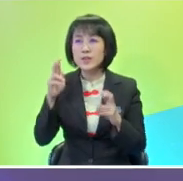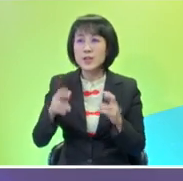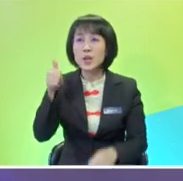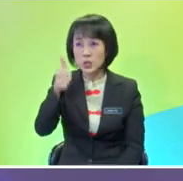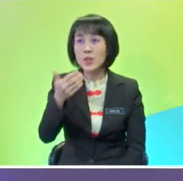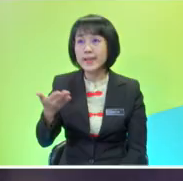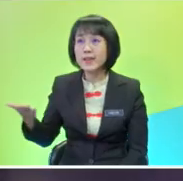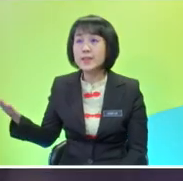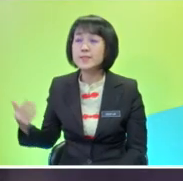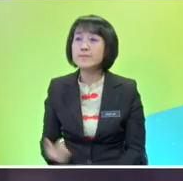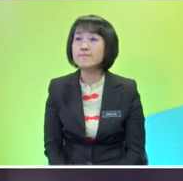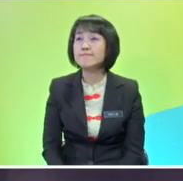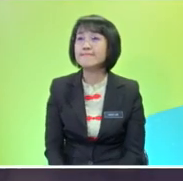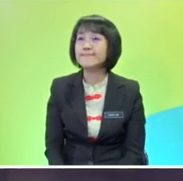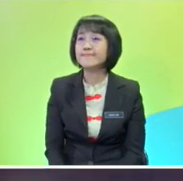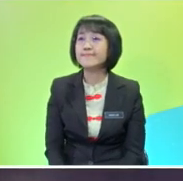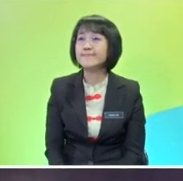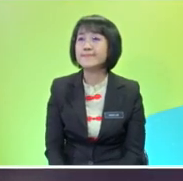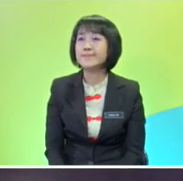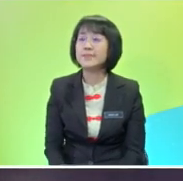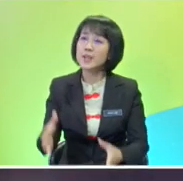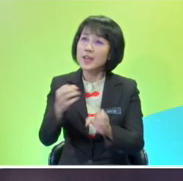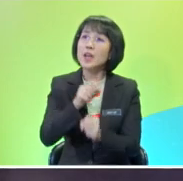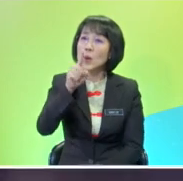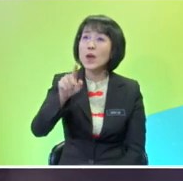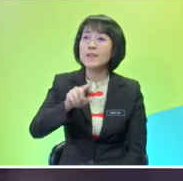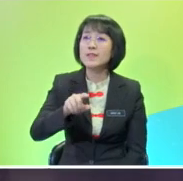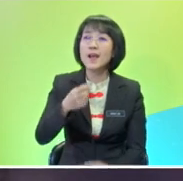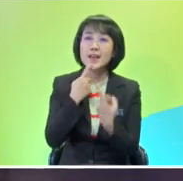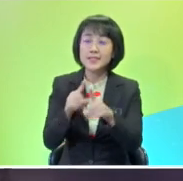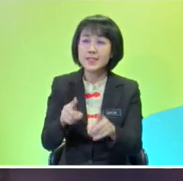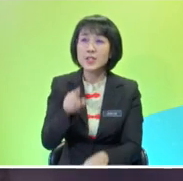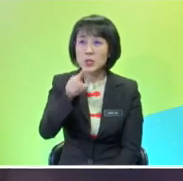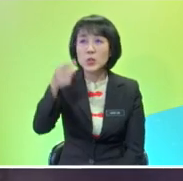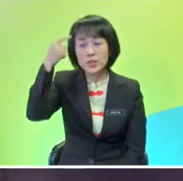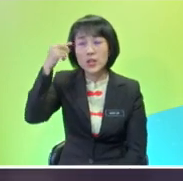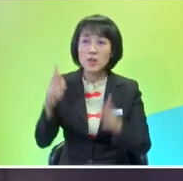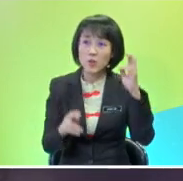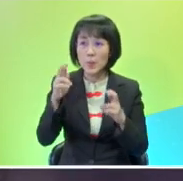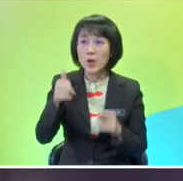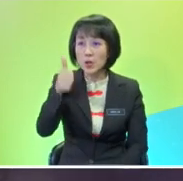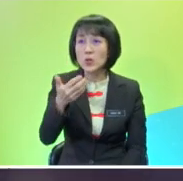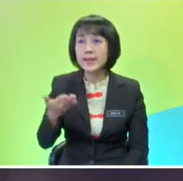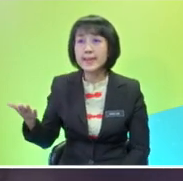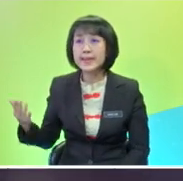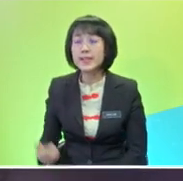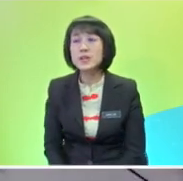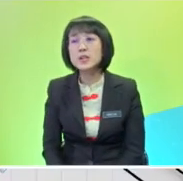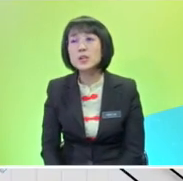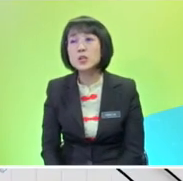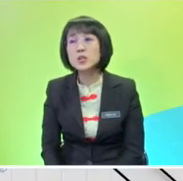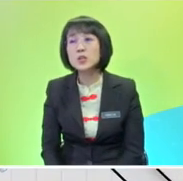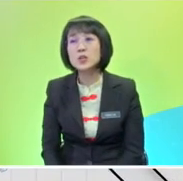thing? Maybe I'll just get one answer. What do you think? Do you think robots are a good thing? Anyone?